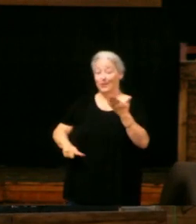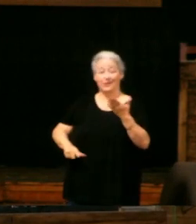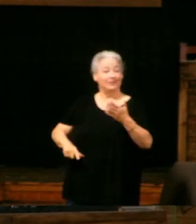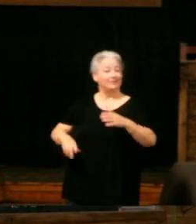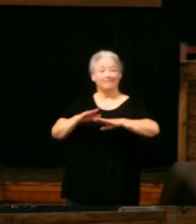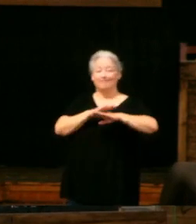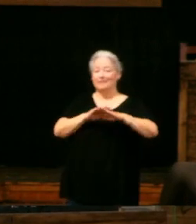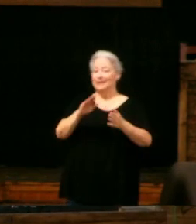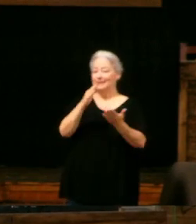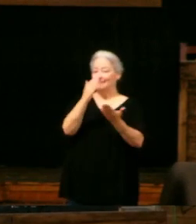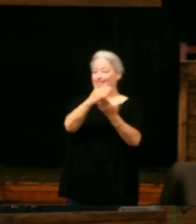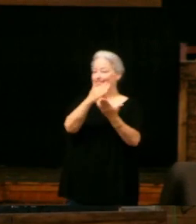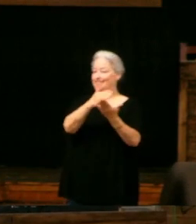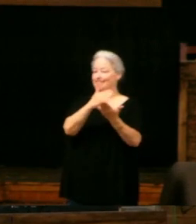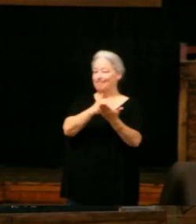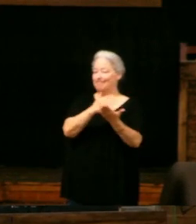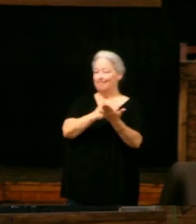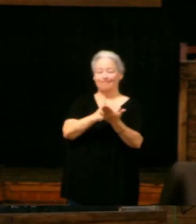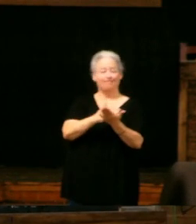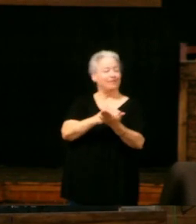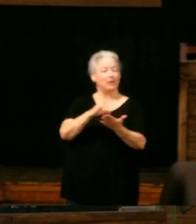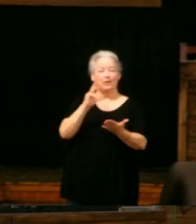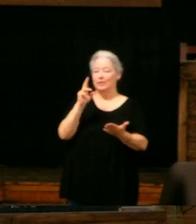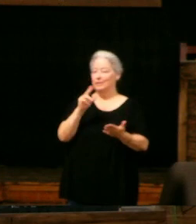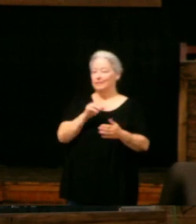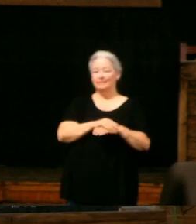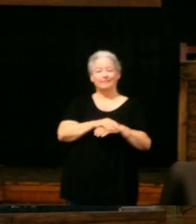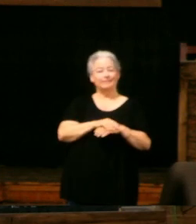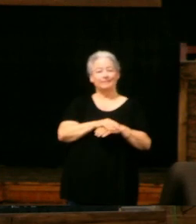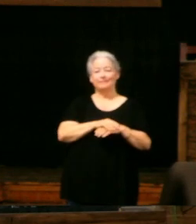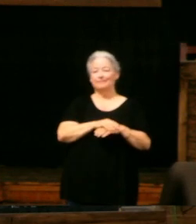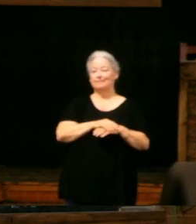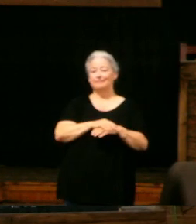list. No list.